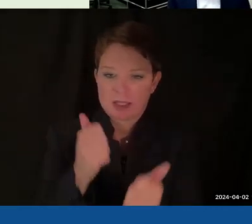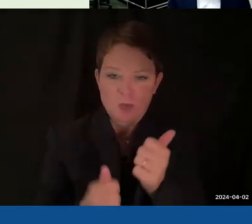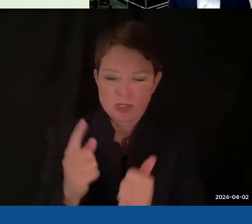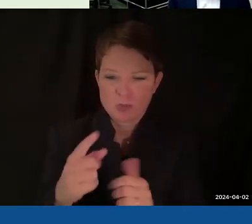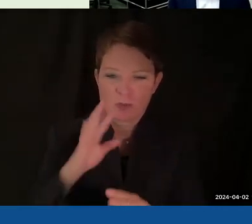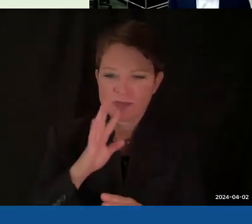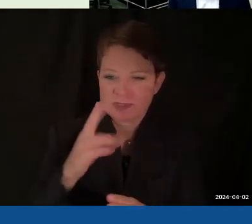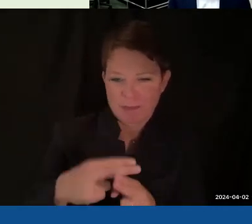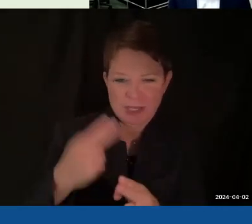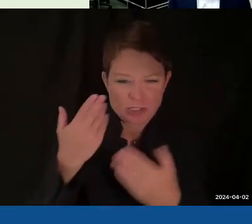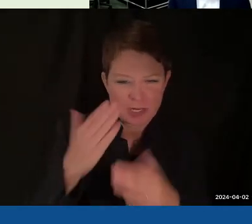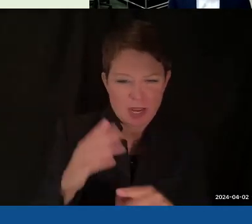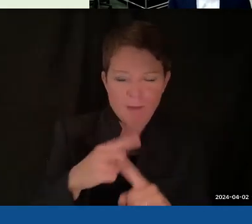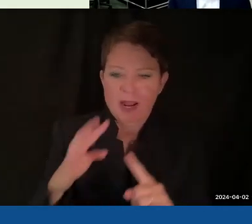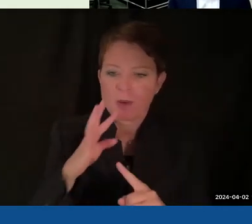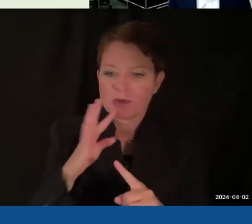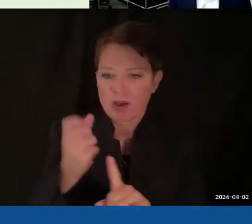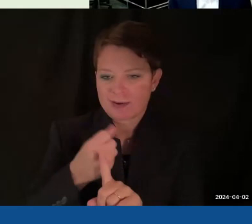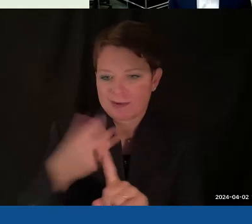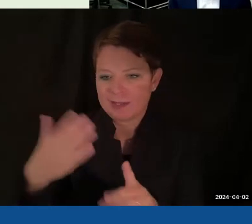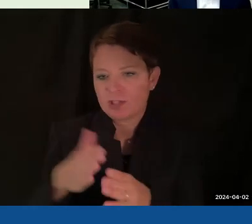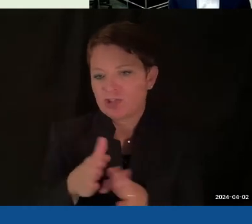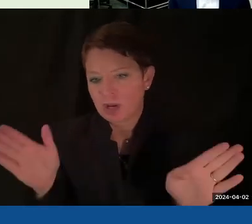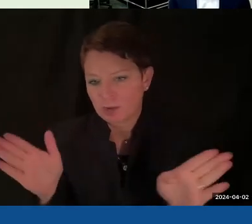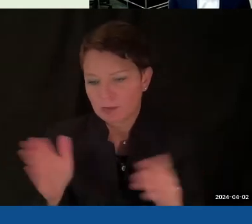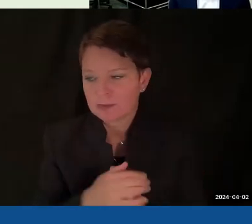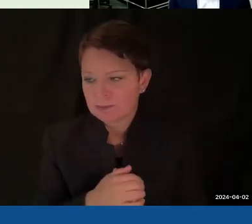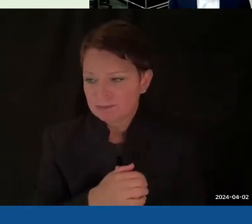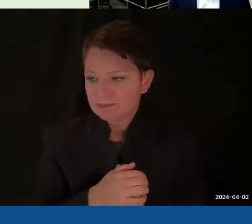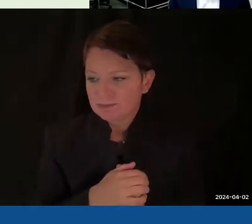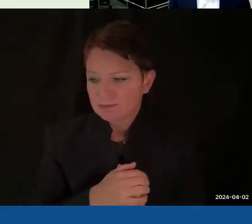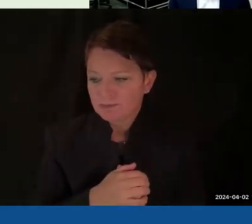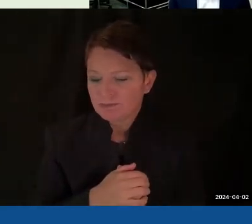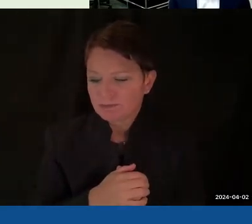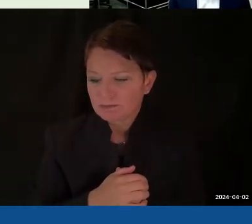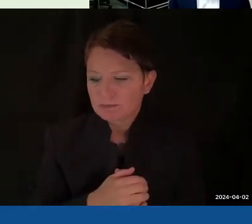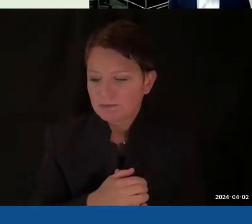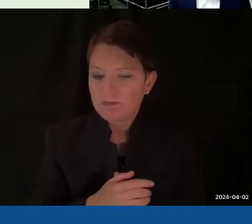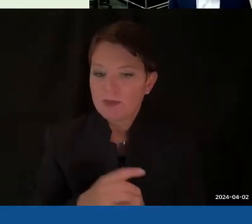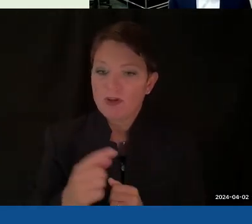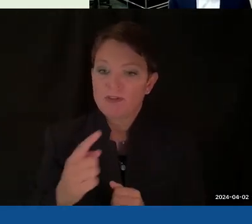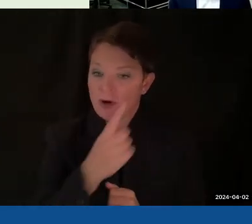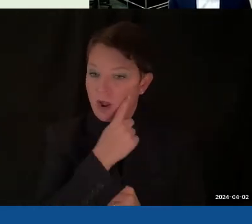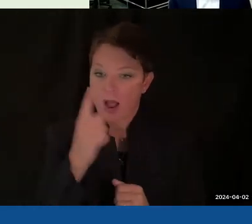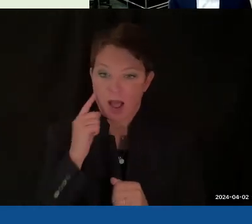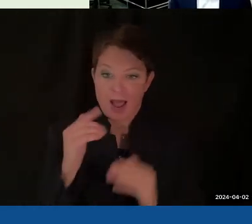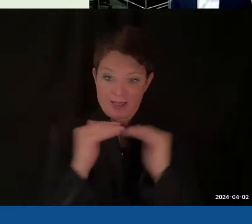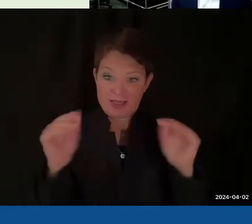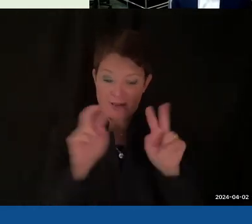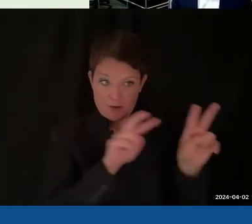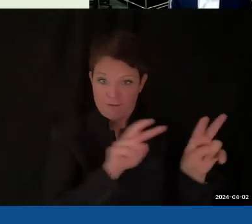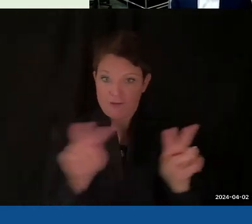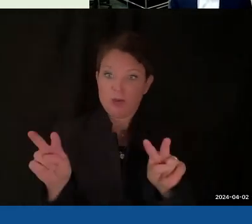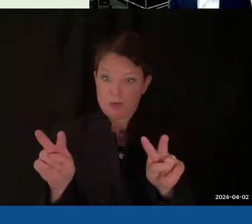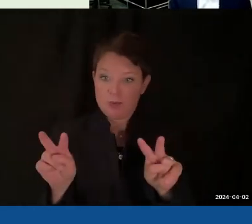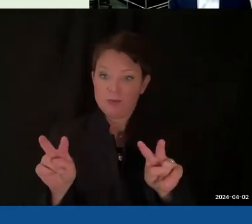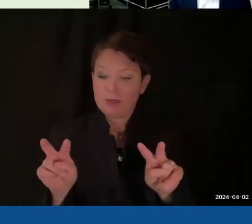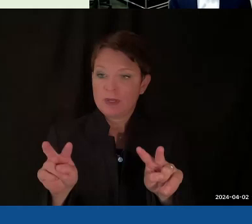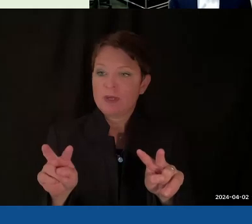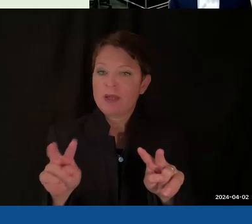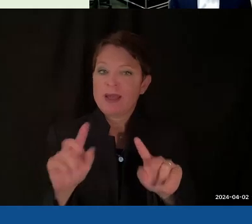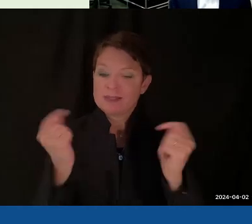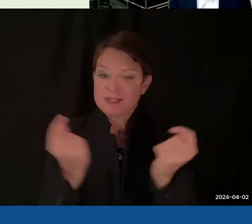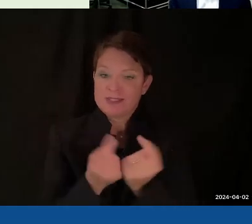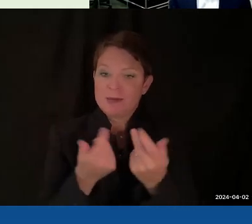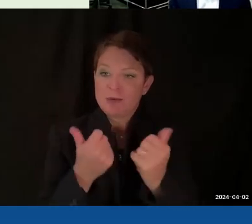was referenced, but just to speak to them, all, for eye level views, we, as a collective team, we're